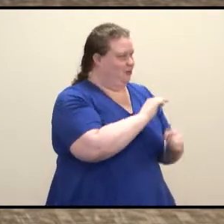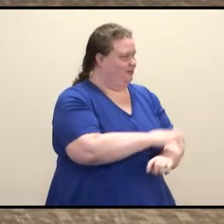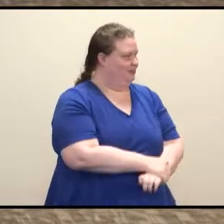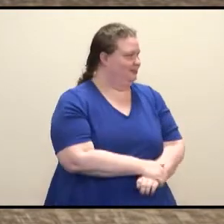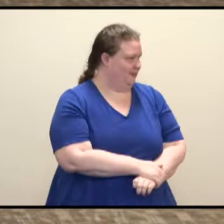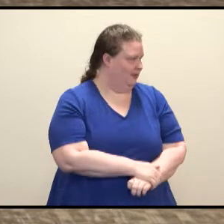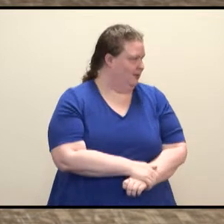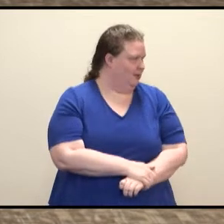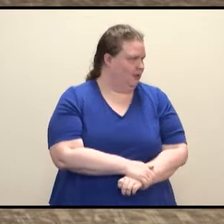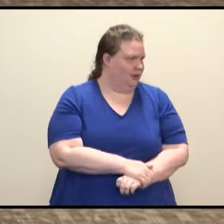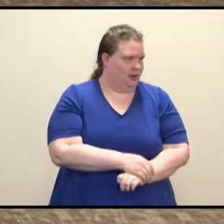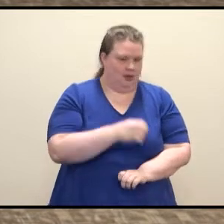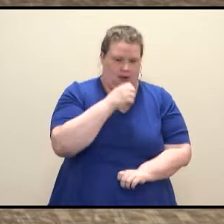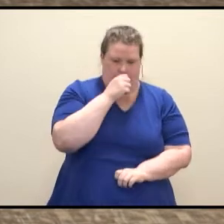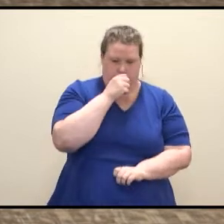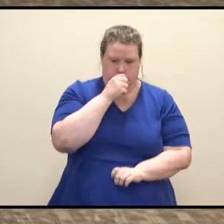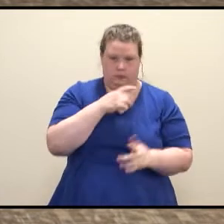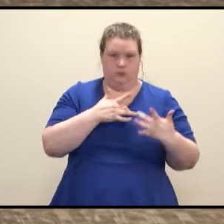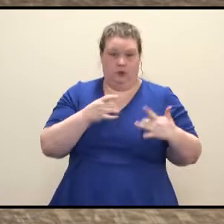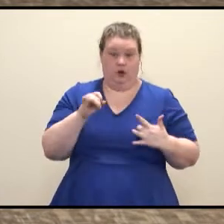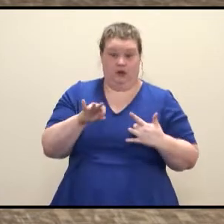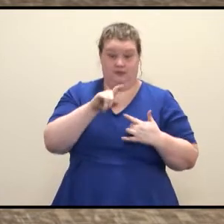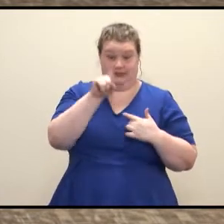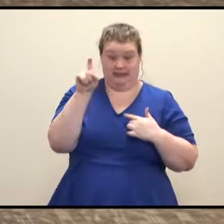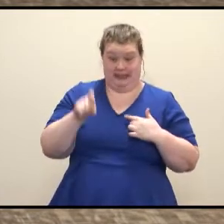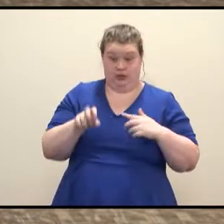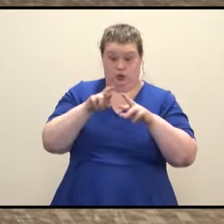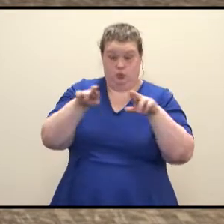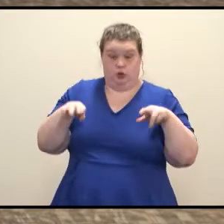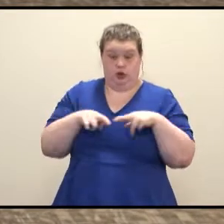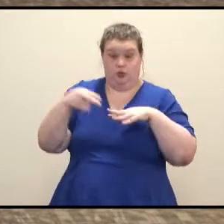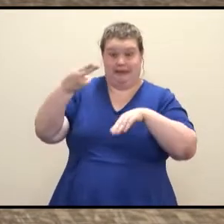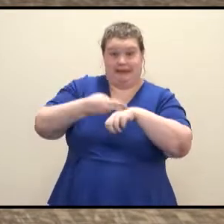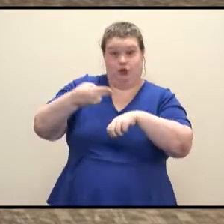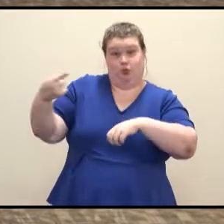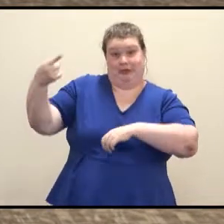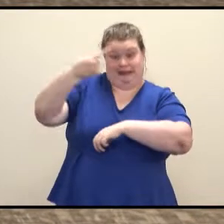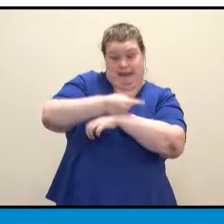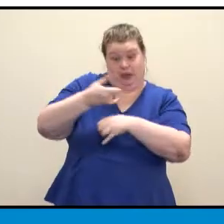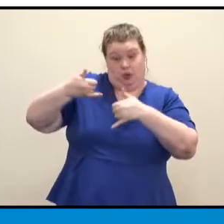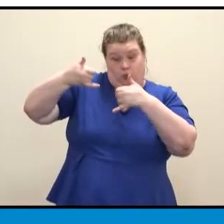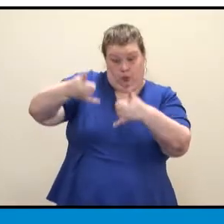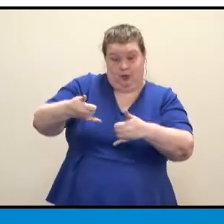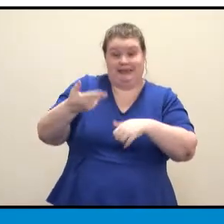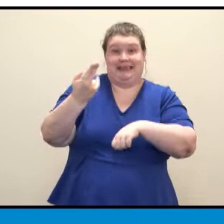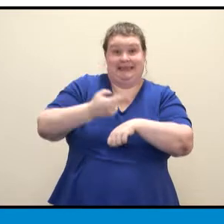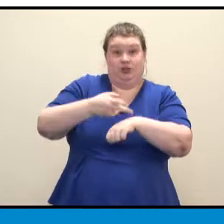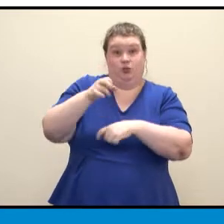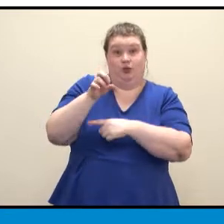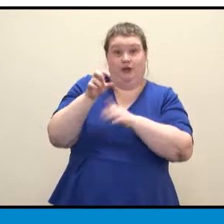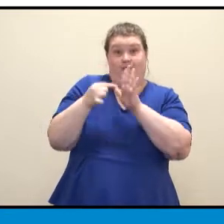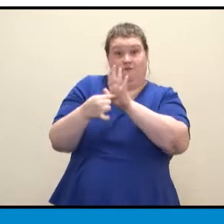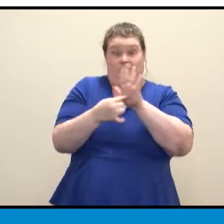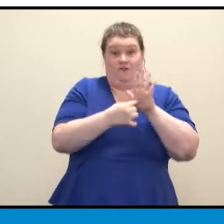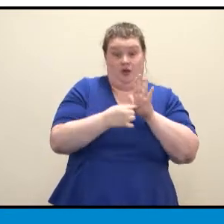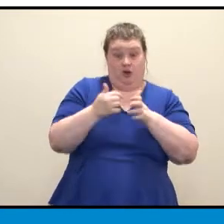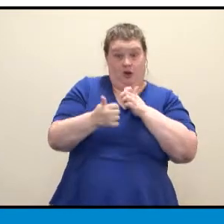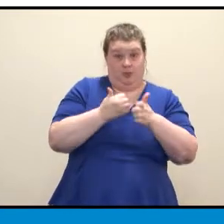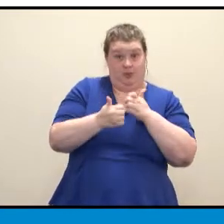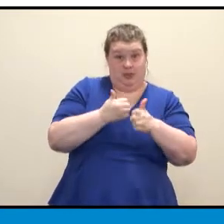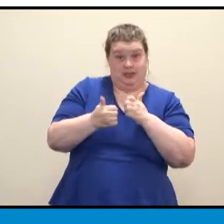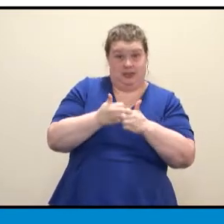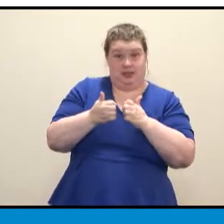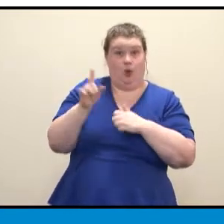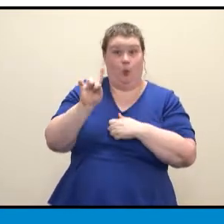Next, we have the Heart of Texas Regional History Day Awards. The Heart of Texas Regional History Fair competition was held at Baylor University on February